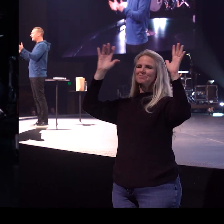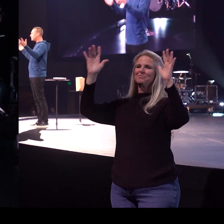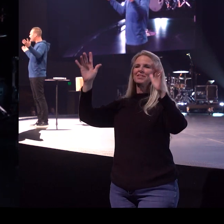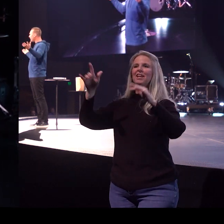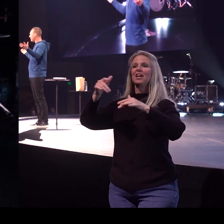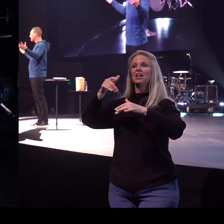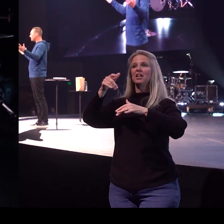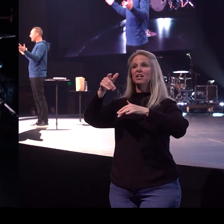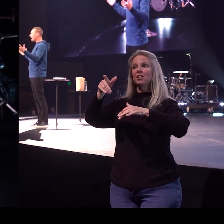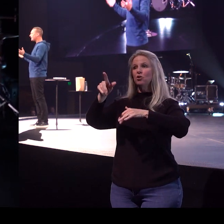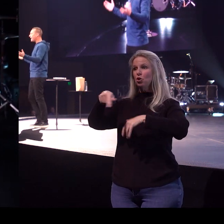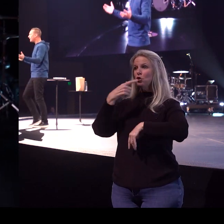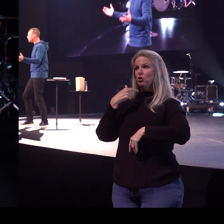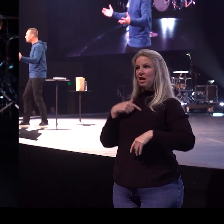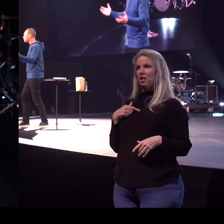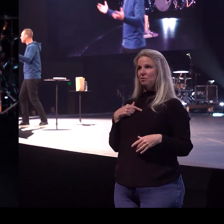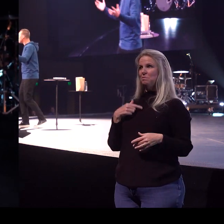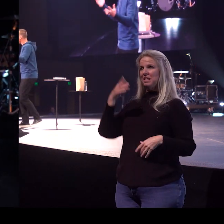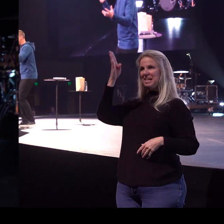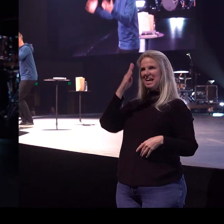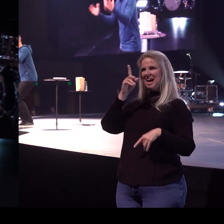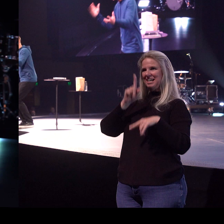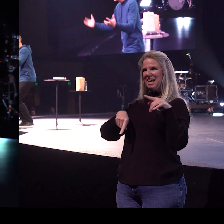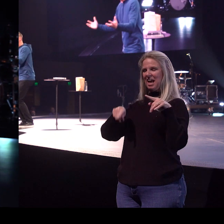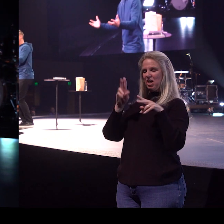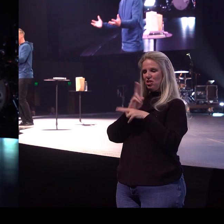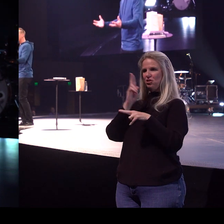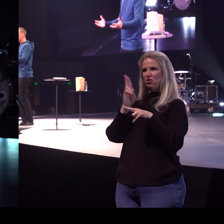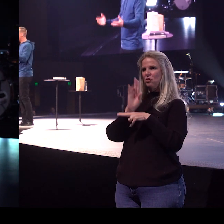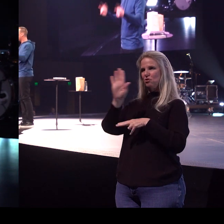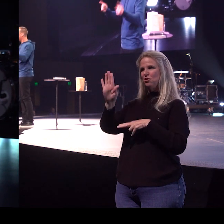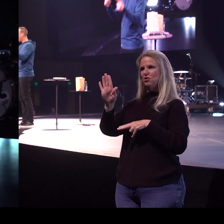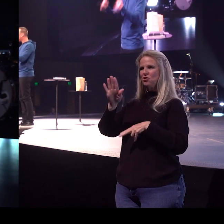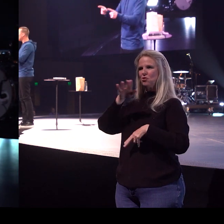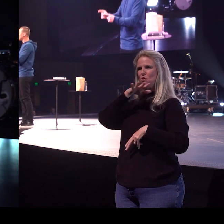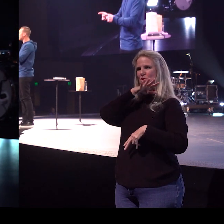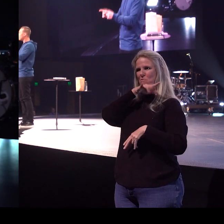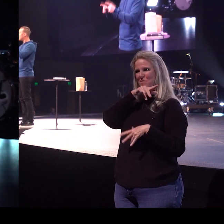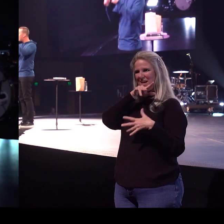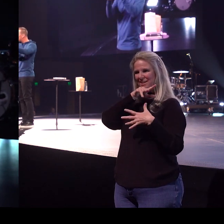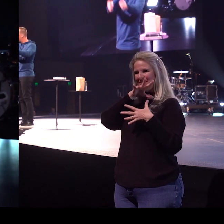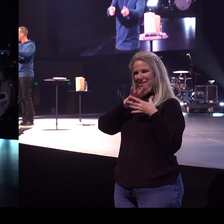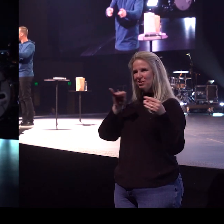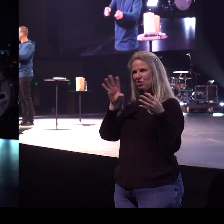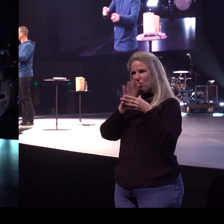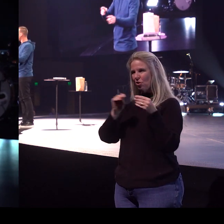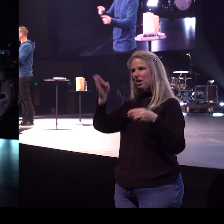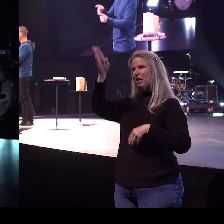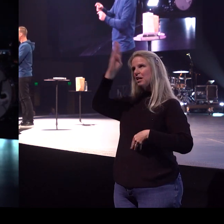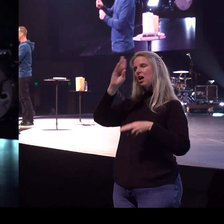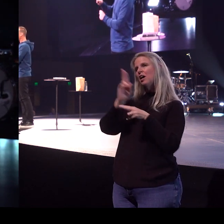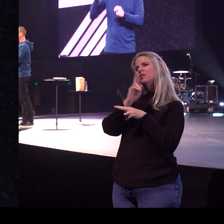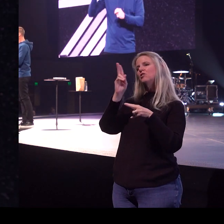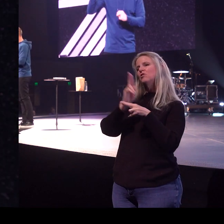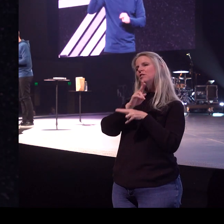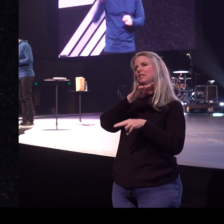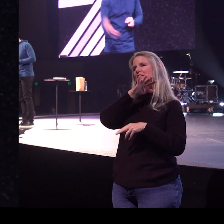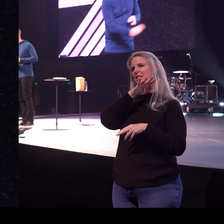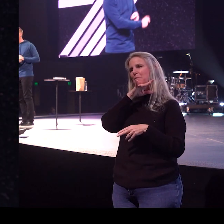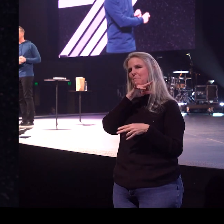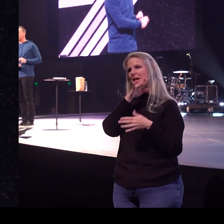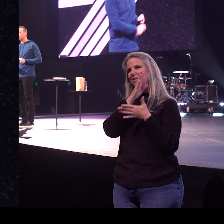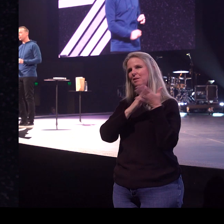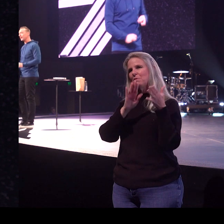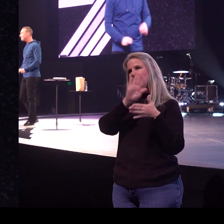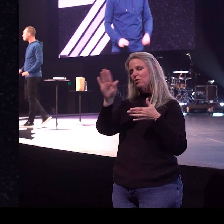You're telling me God can't use your messy story? In fact, God uses the messy parts of your story as the most